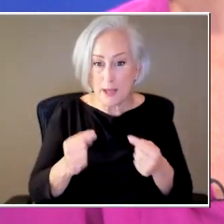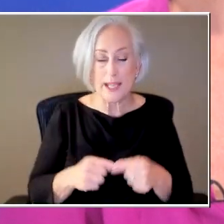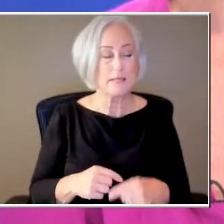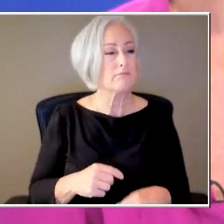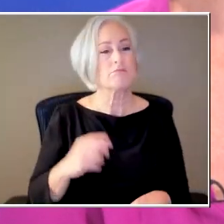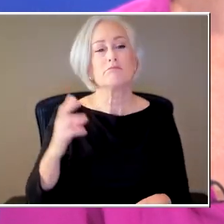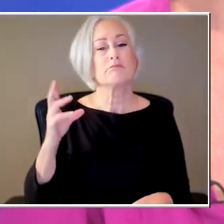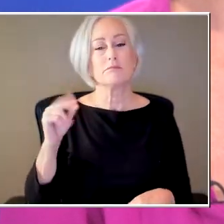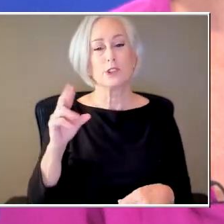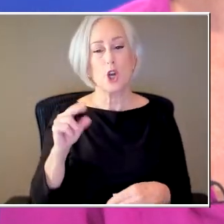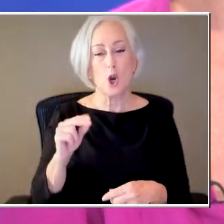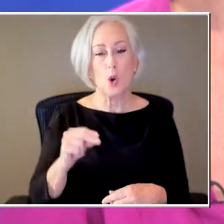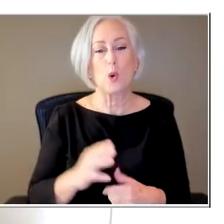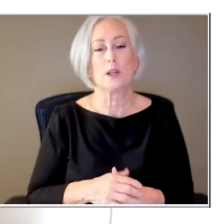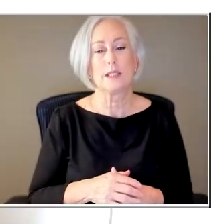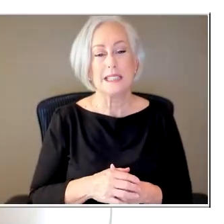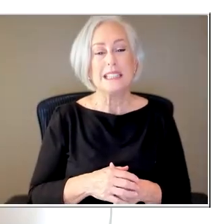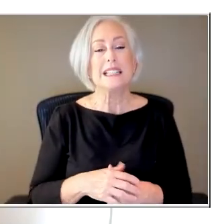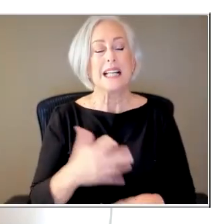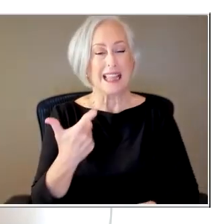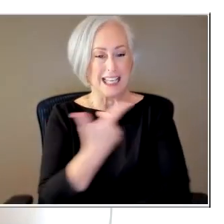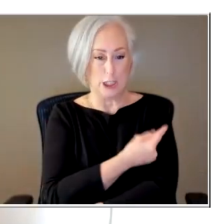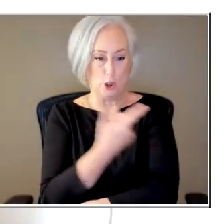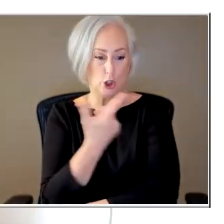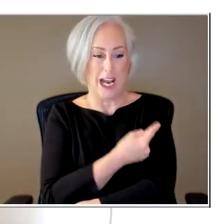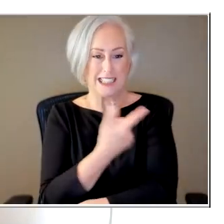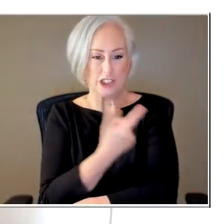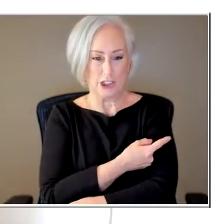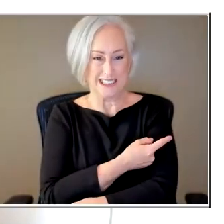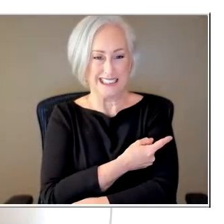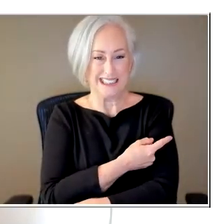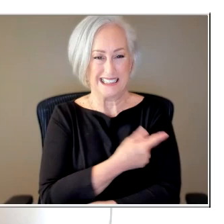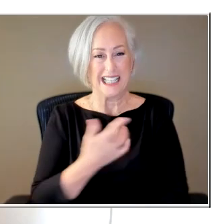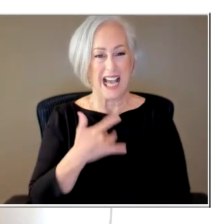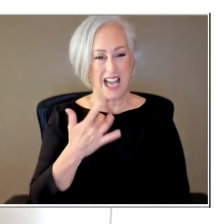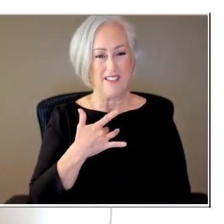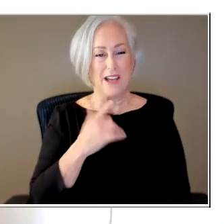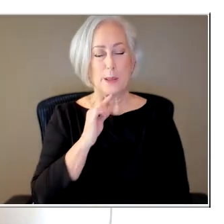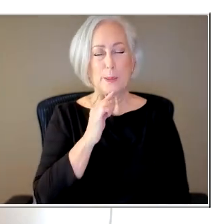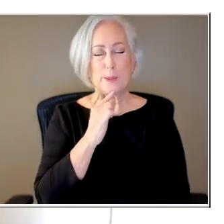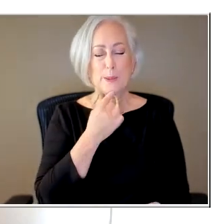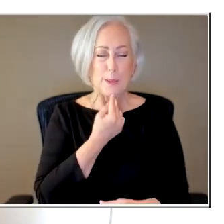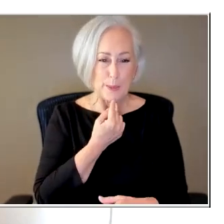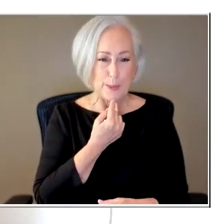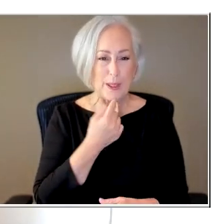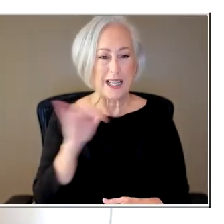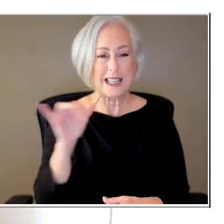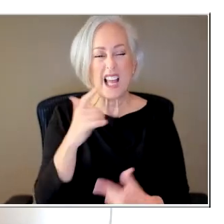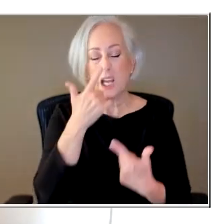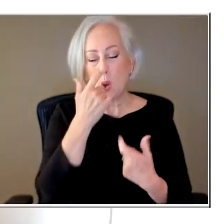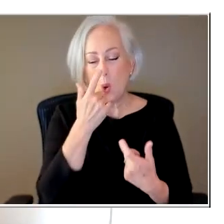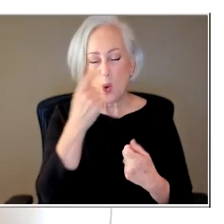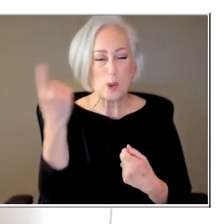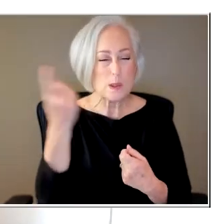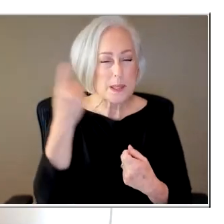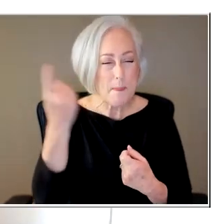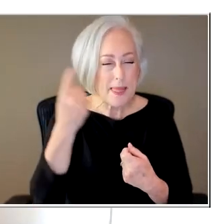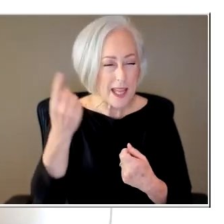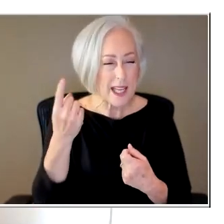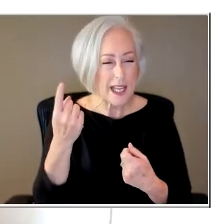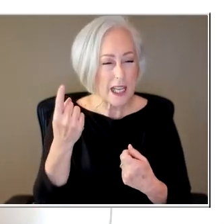No, so the injections, I felt a little sore, like I would have a cold or something.